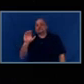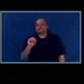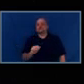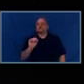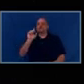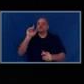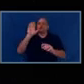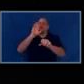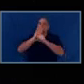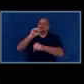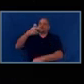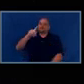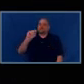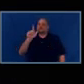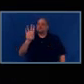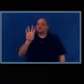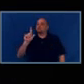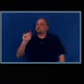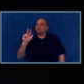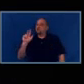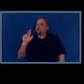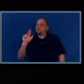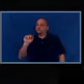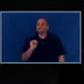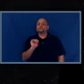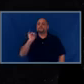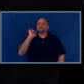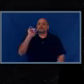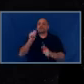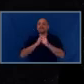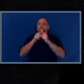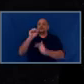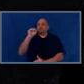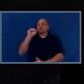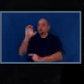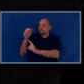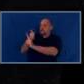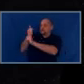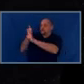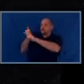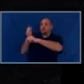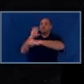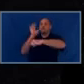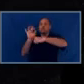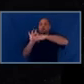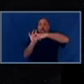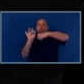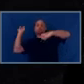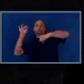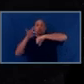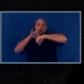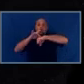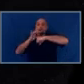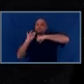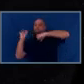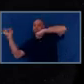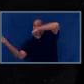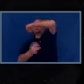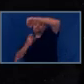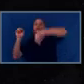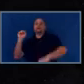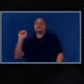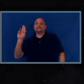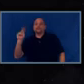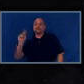September 24th, 2023. The spacecraft diverts, goes into orbit around the sun, and the sample return